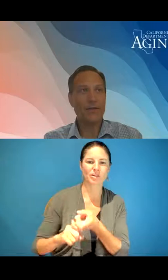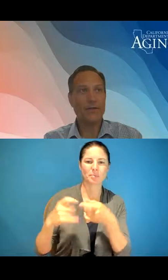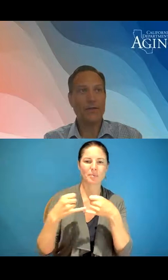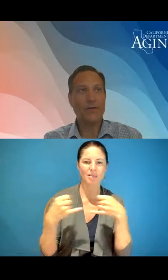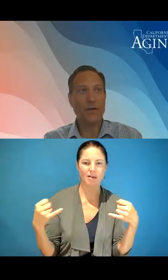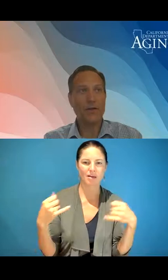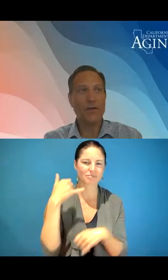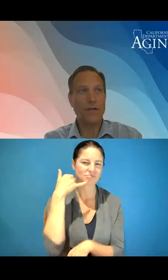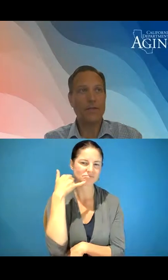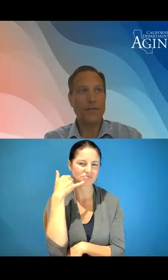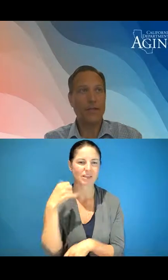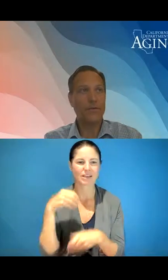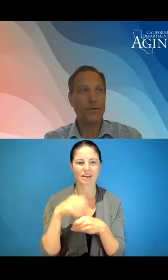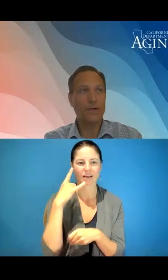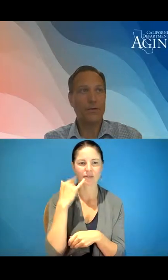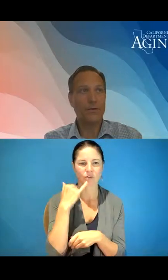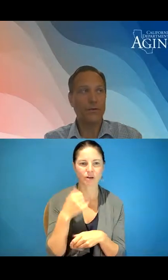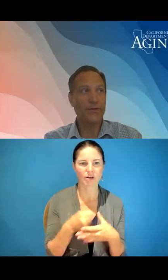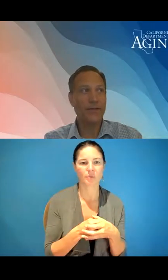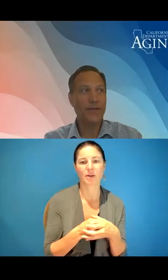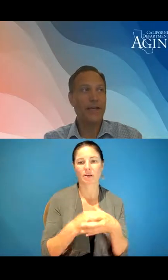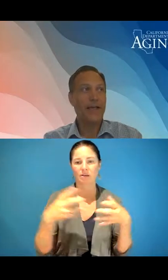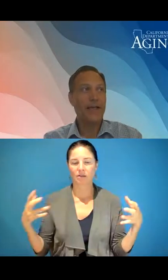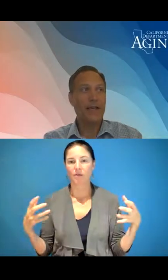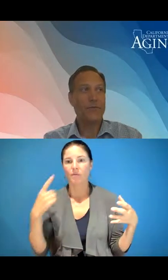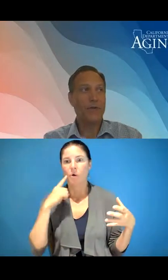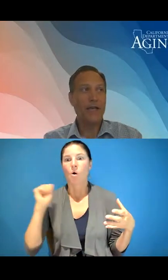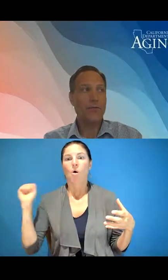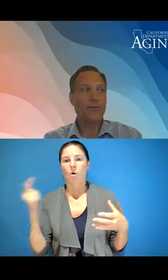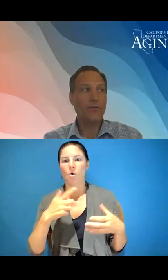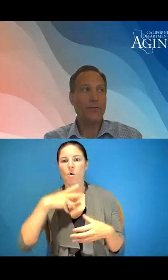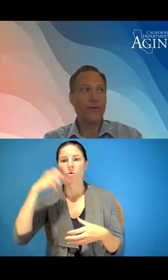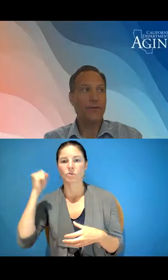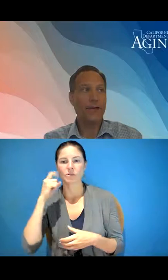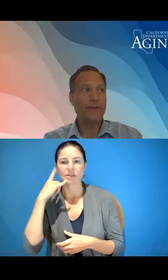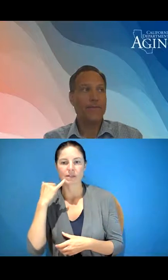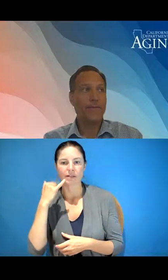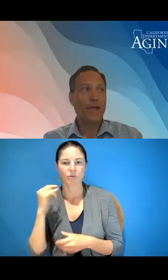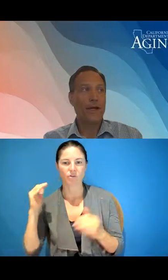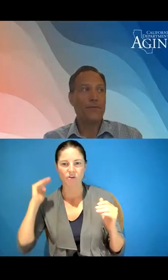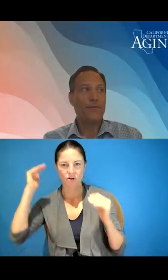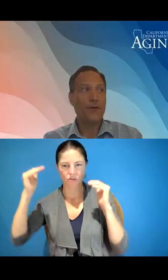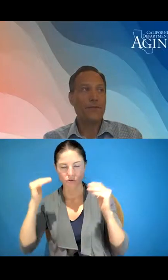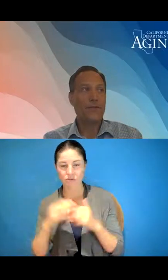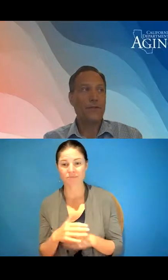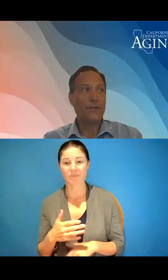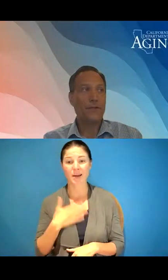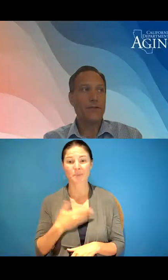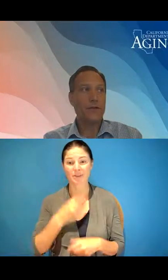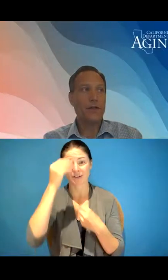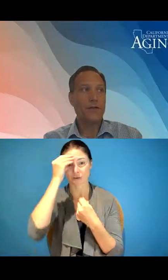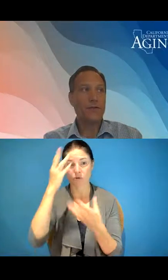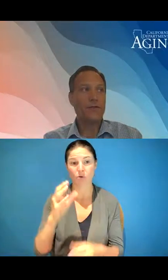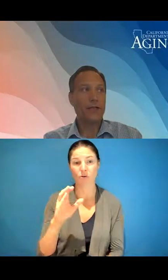line to serve all California older adults. And really happy to report that from